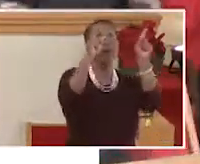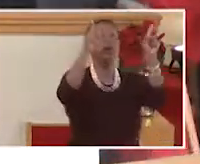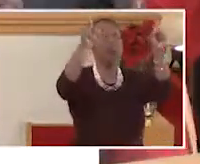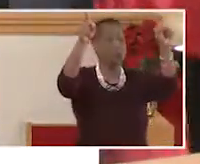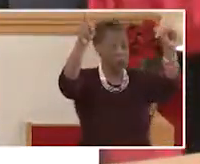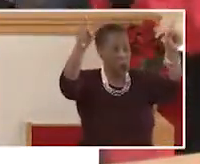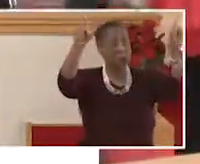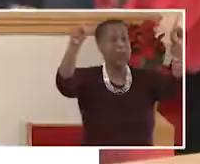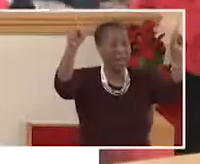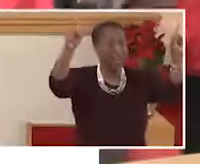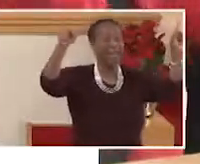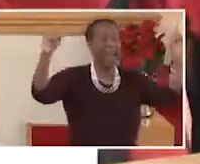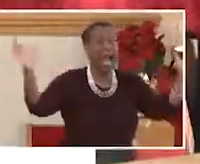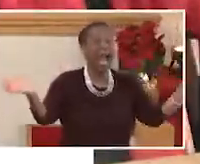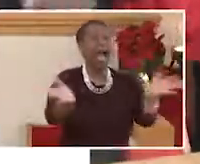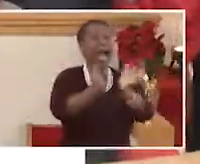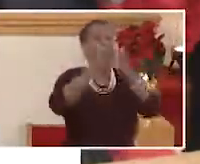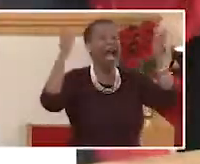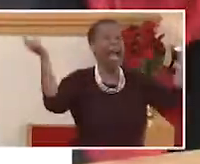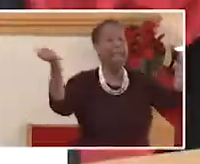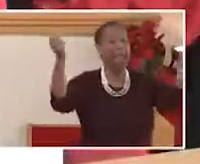worship you. Hallelujah, say.